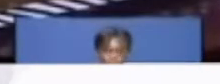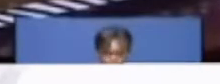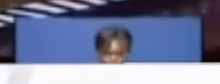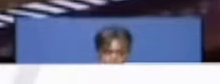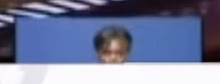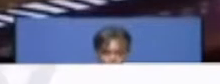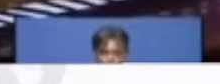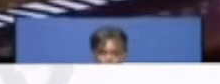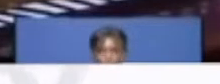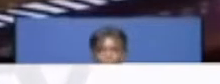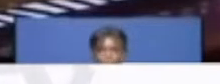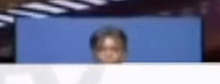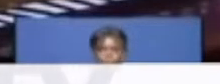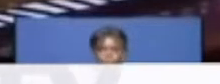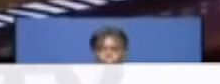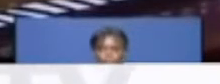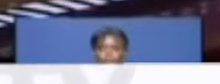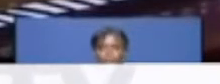Speakers,